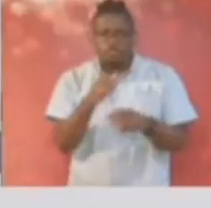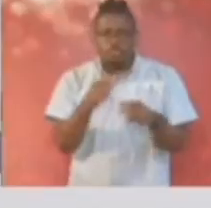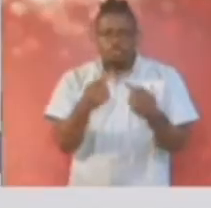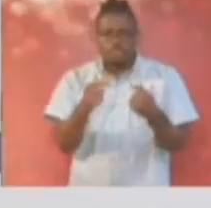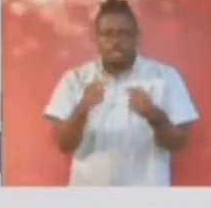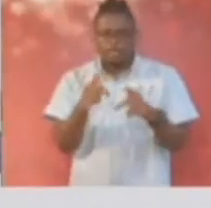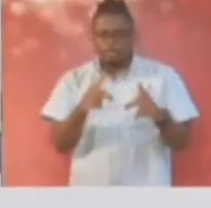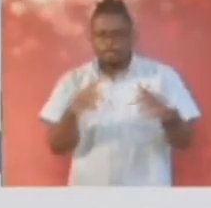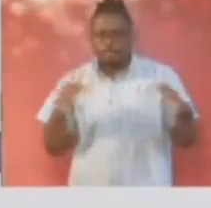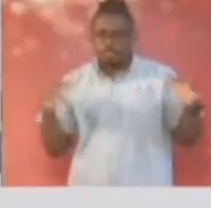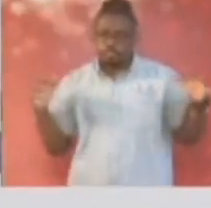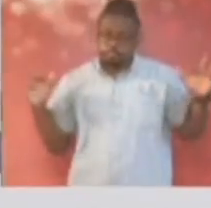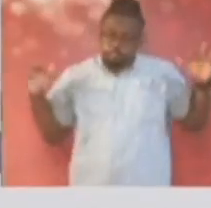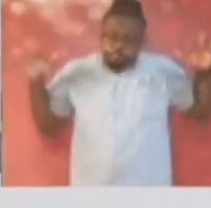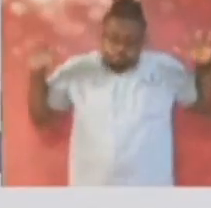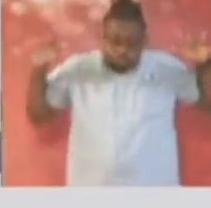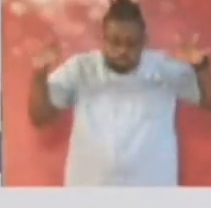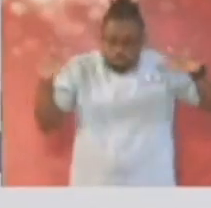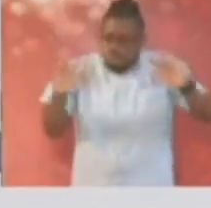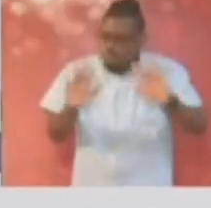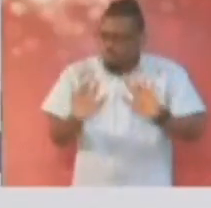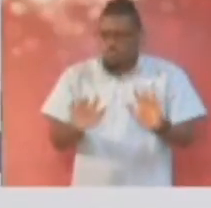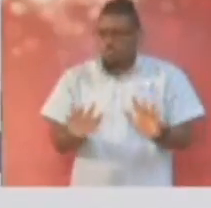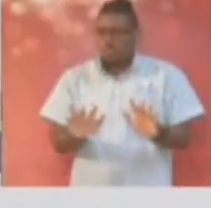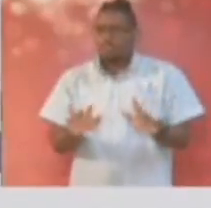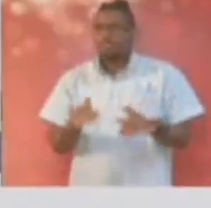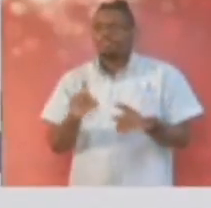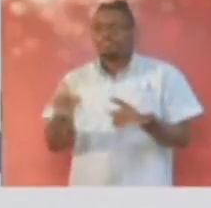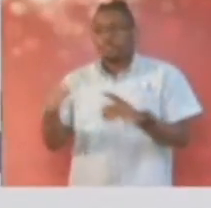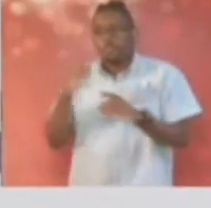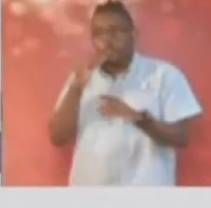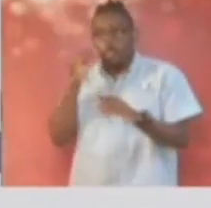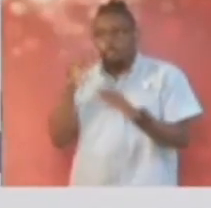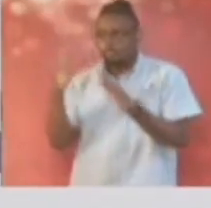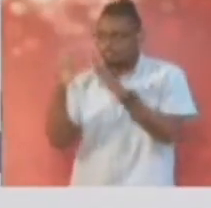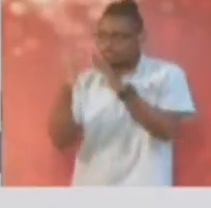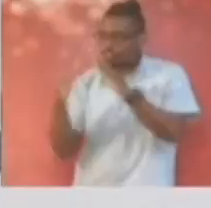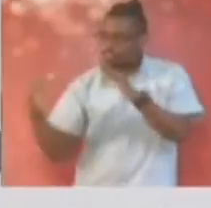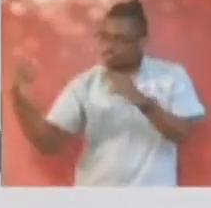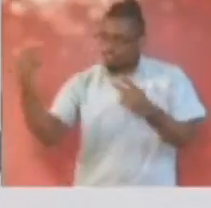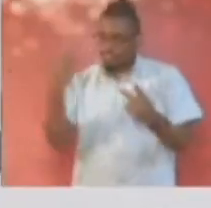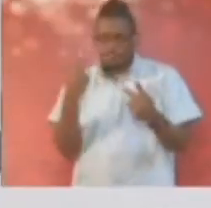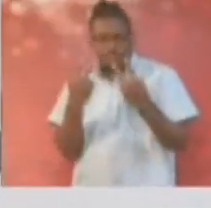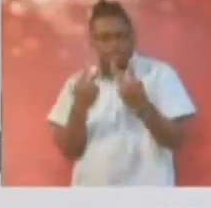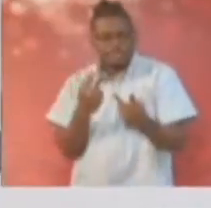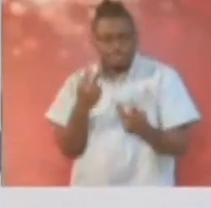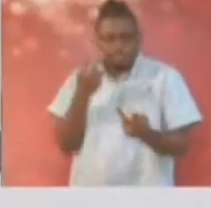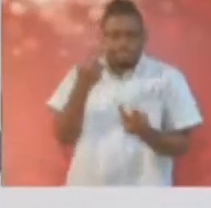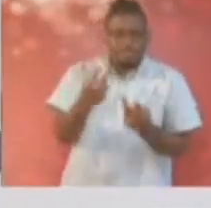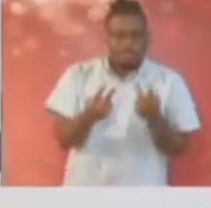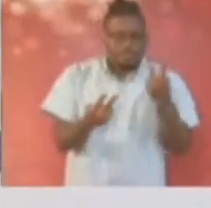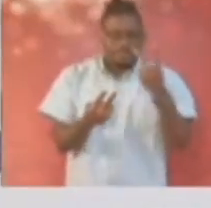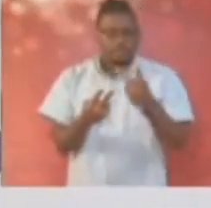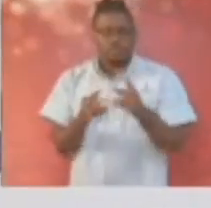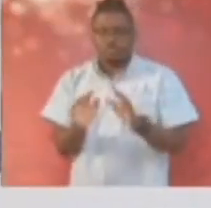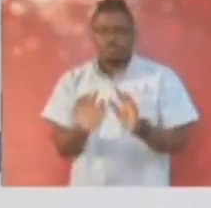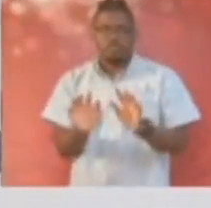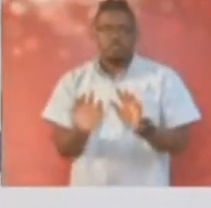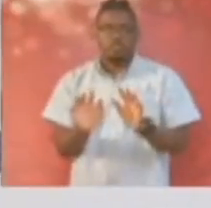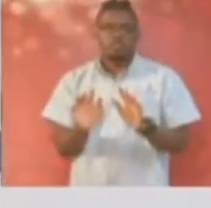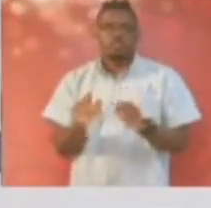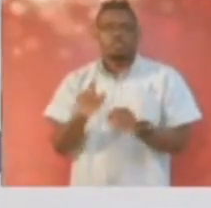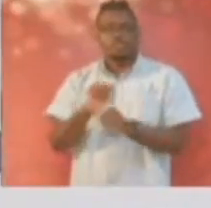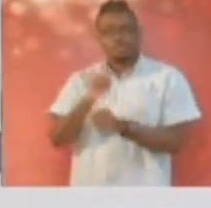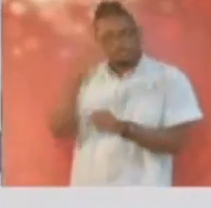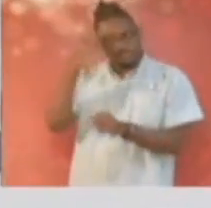with persons coming from outside your household especially, as this can greatly increase risk of contracting or spreading COVID-19. Keep